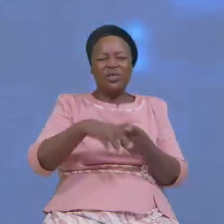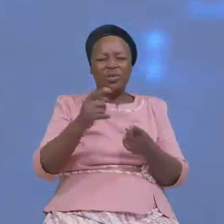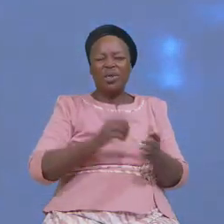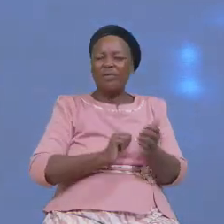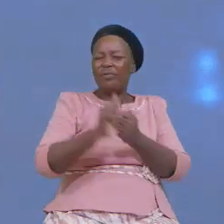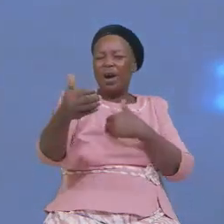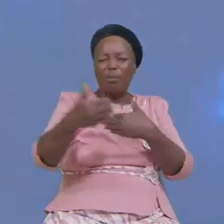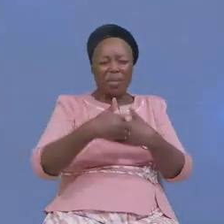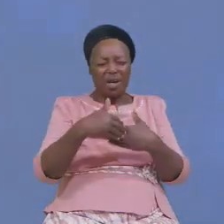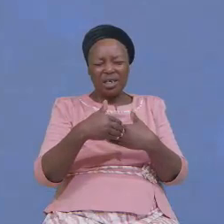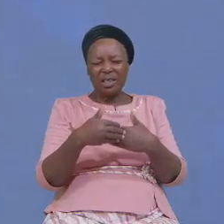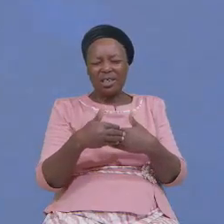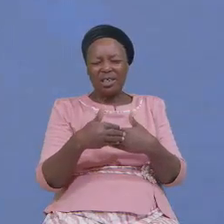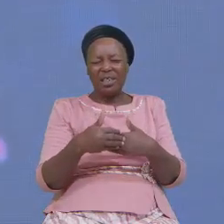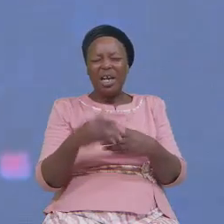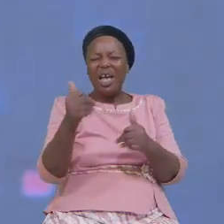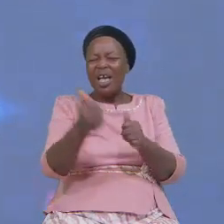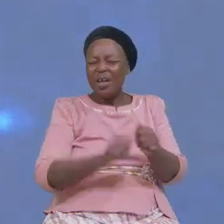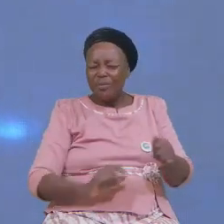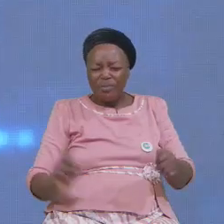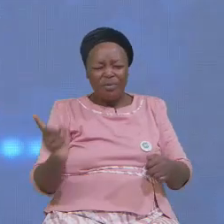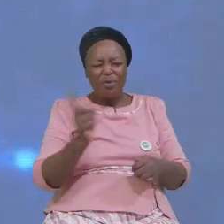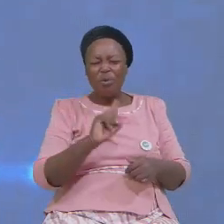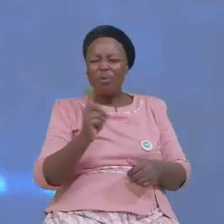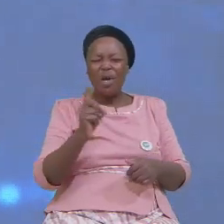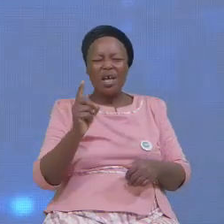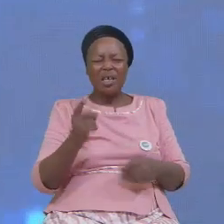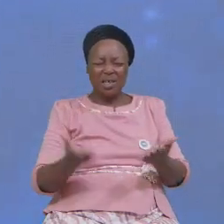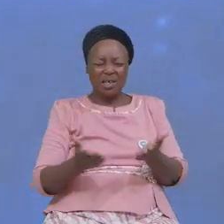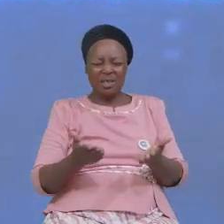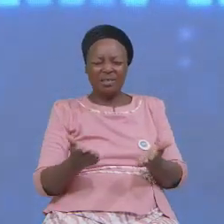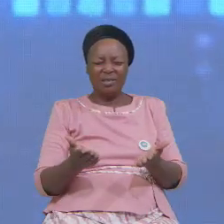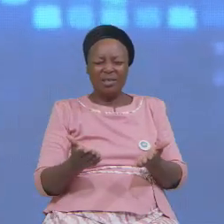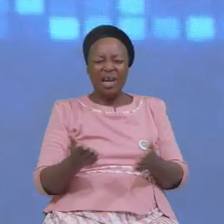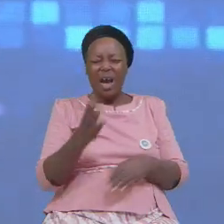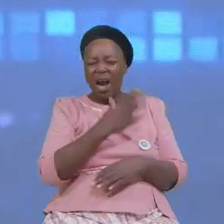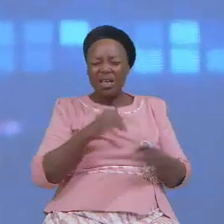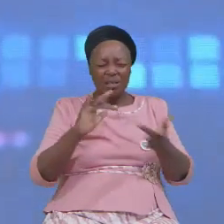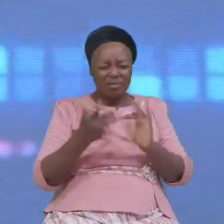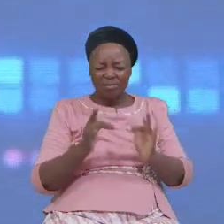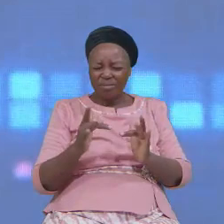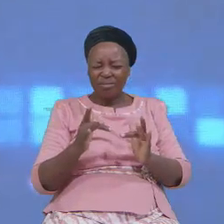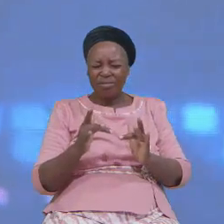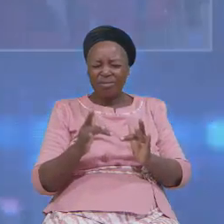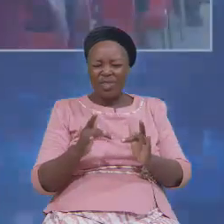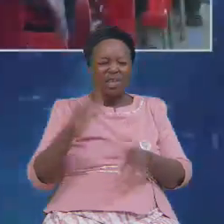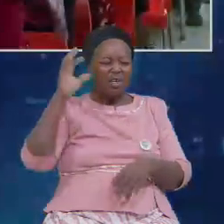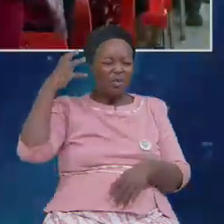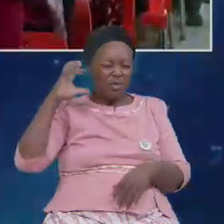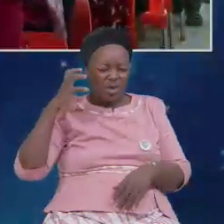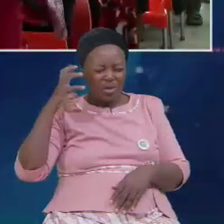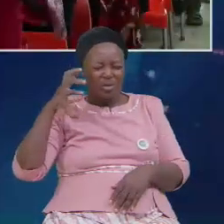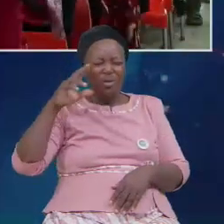back, everywhere on this ground and online, over the radio, over